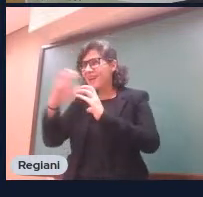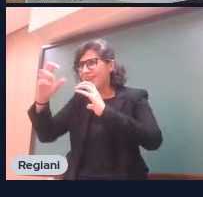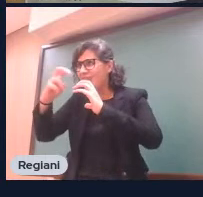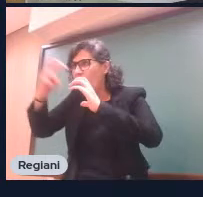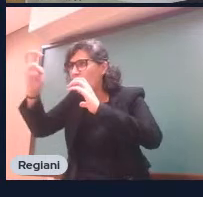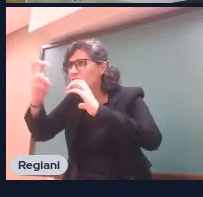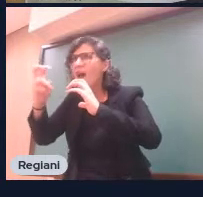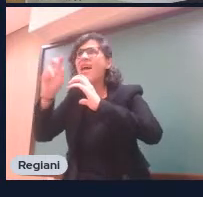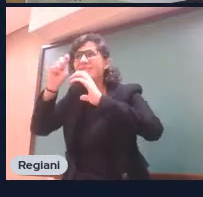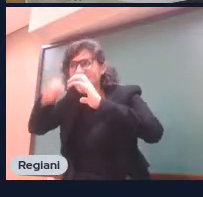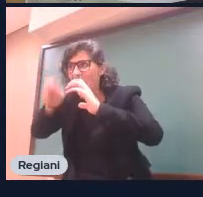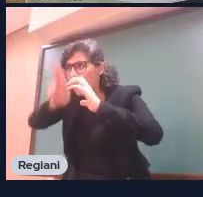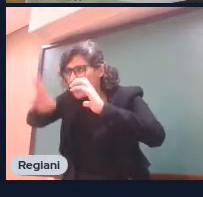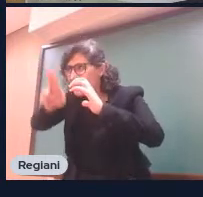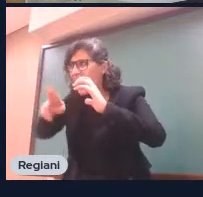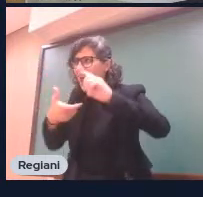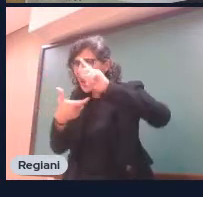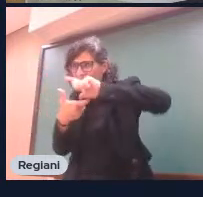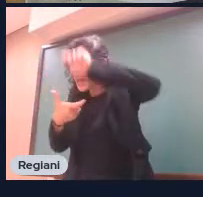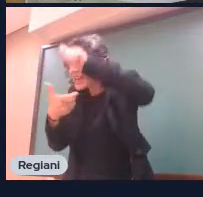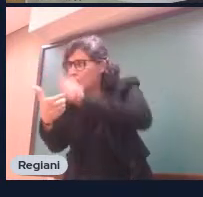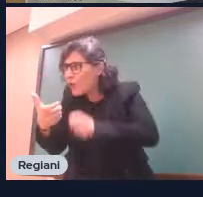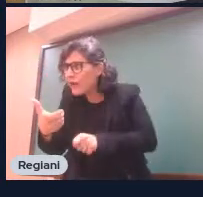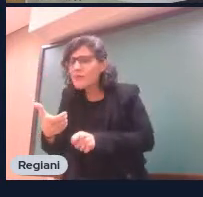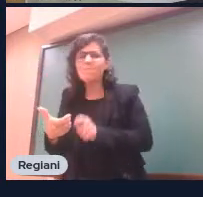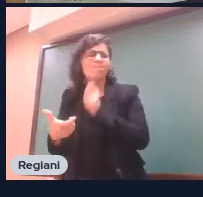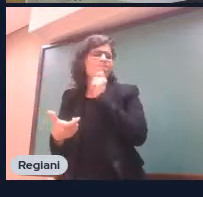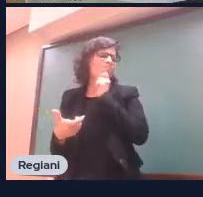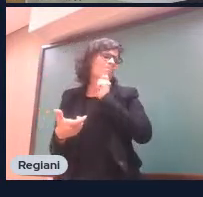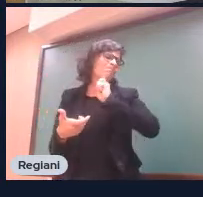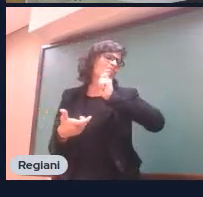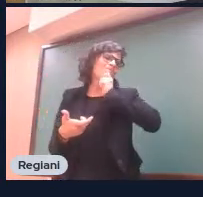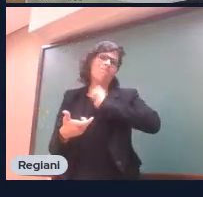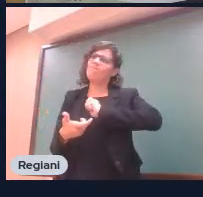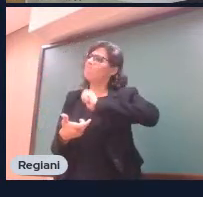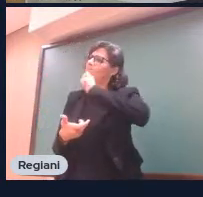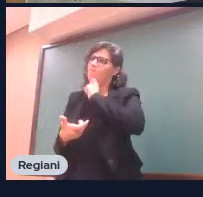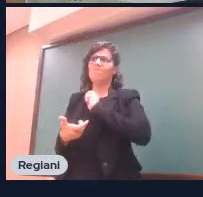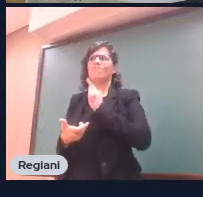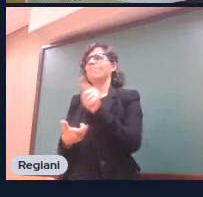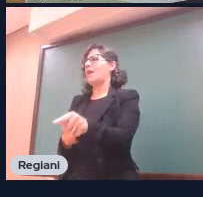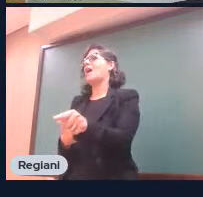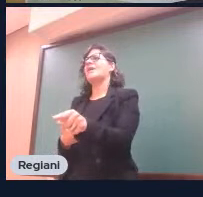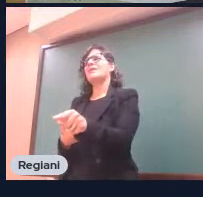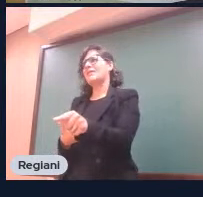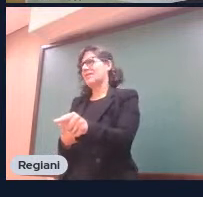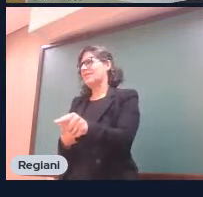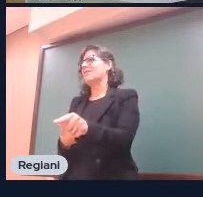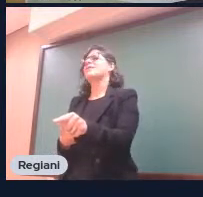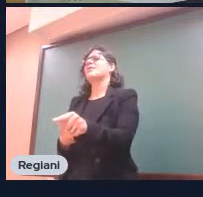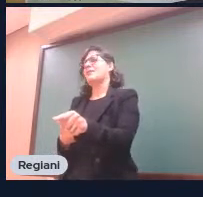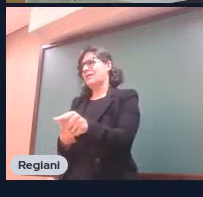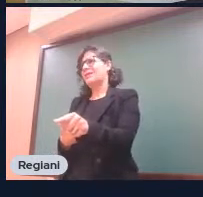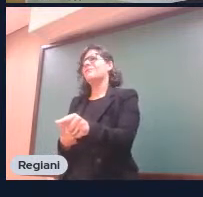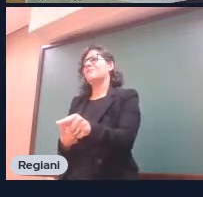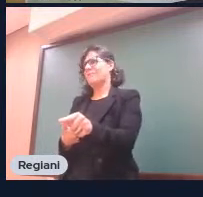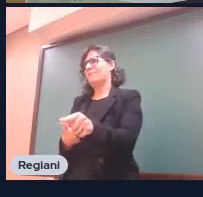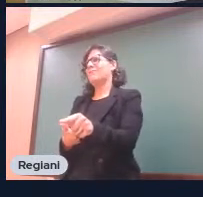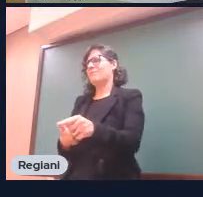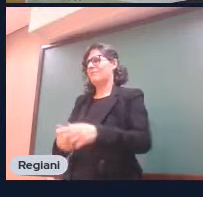bilingual lexicography. If you want, during question time, which they insist, I can show this live rather than the prepared